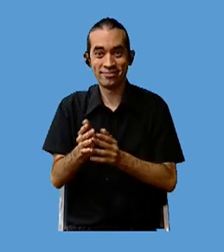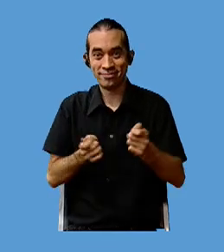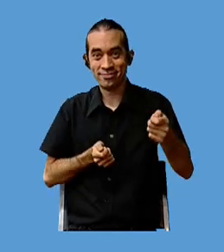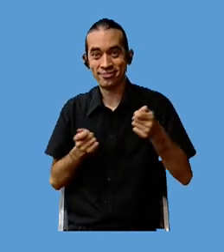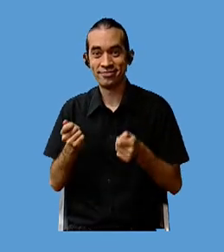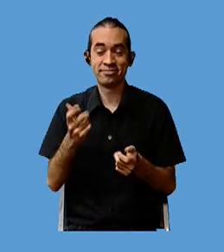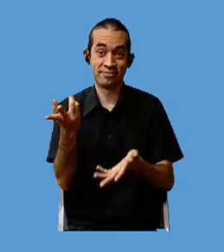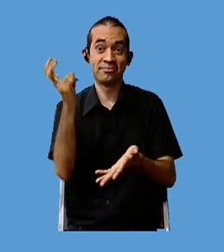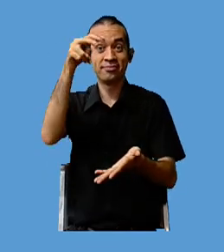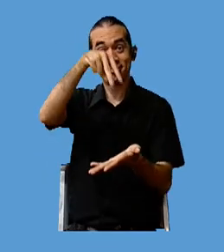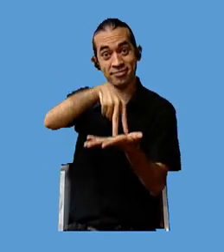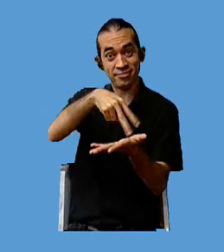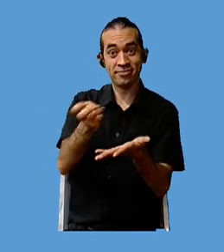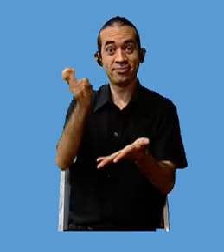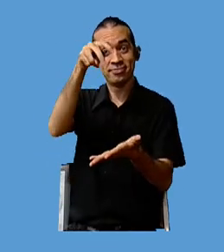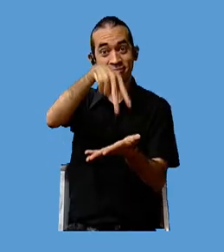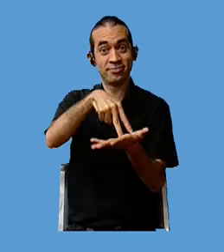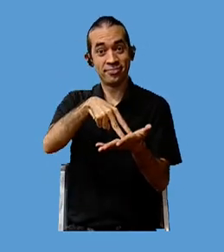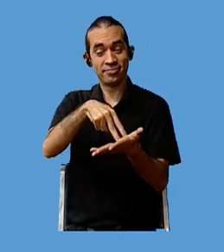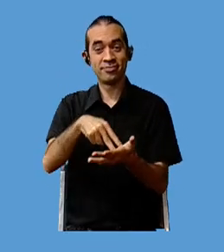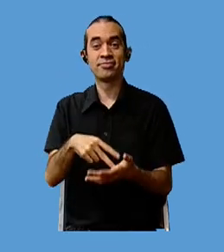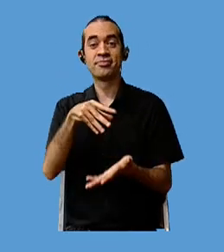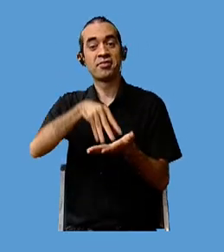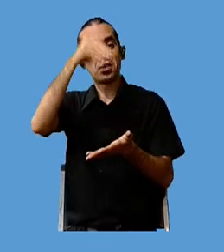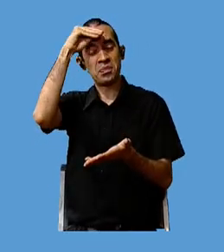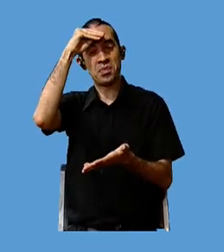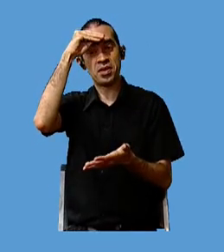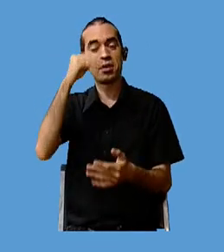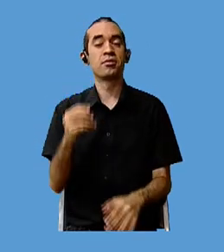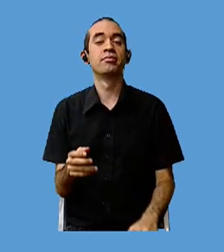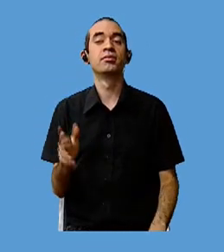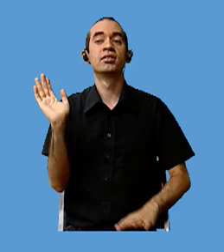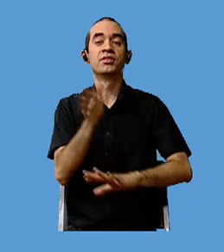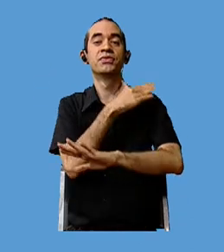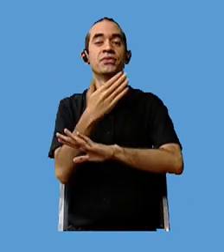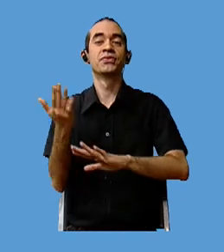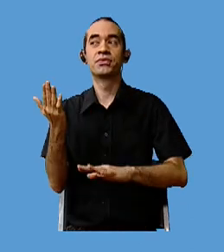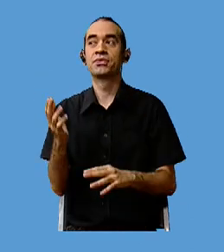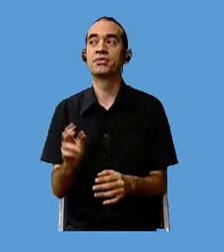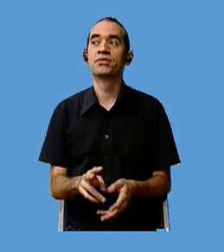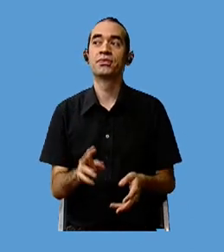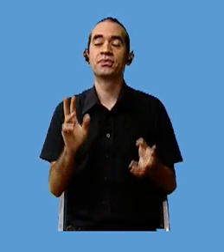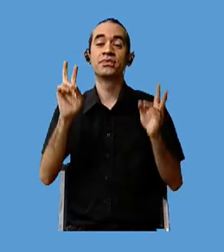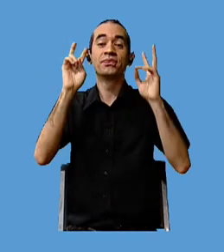please stand up. We are going to learn a song about